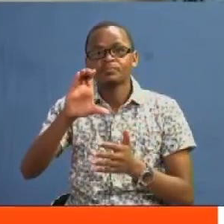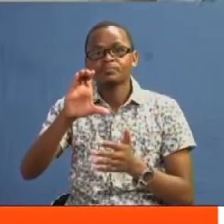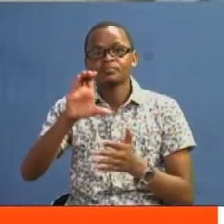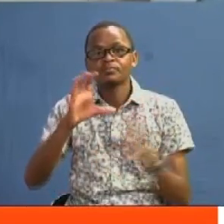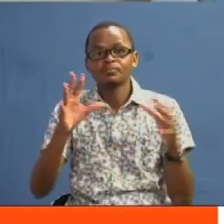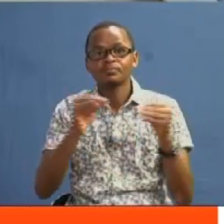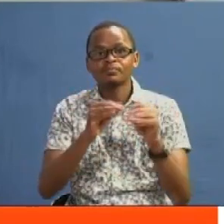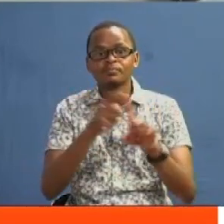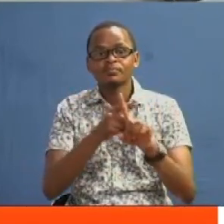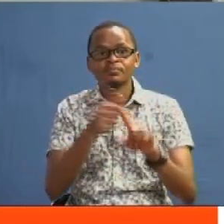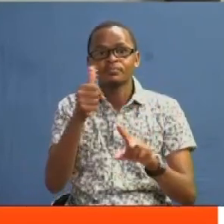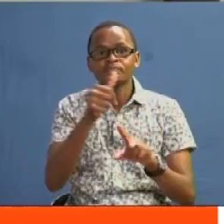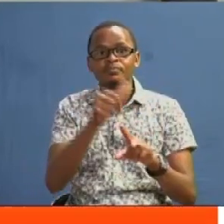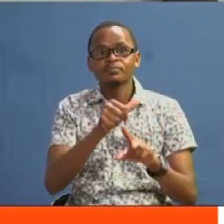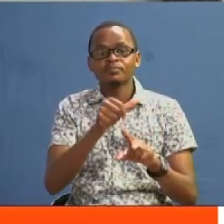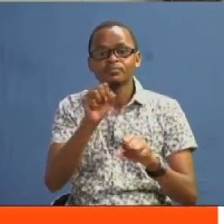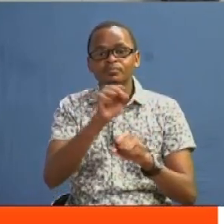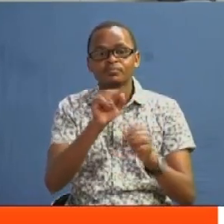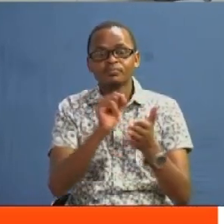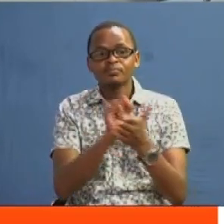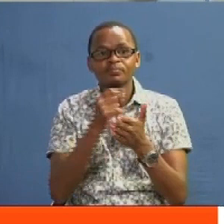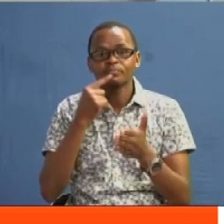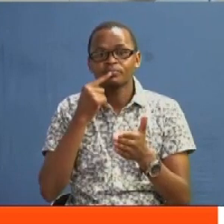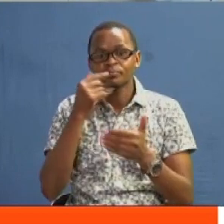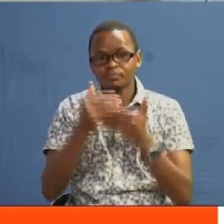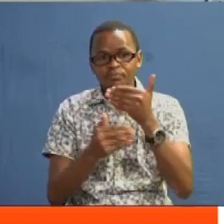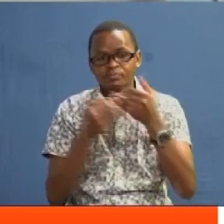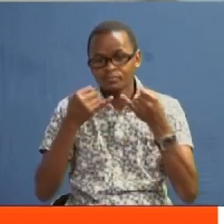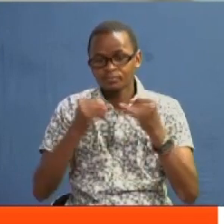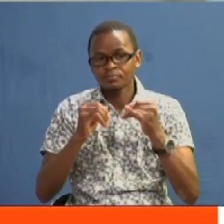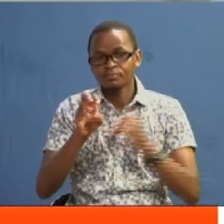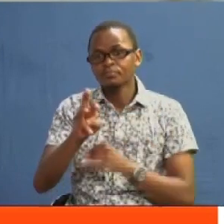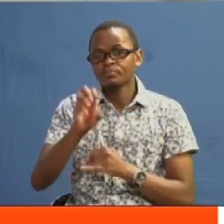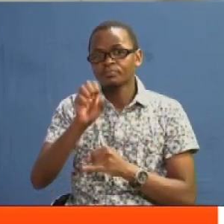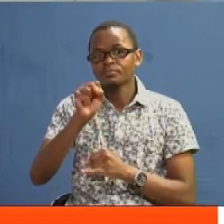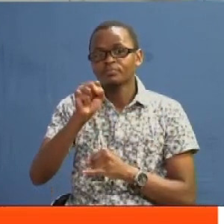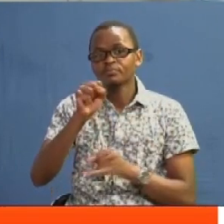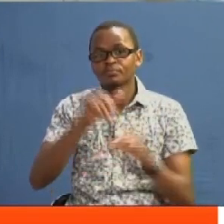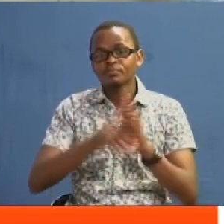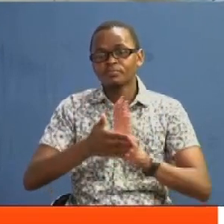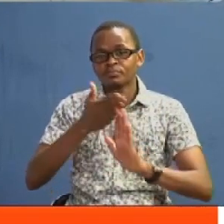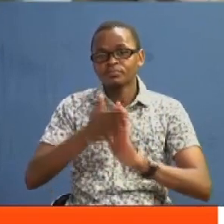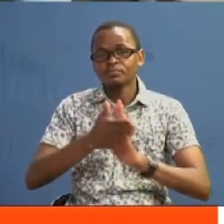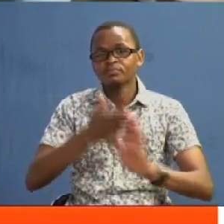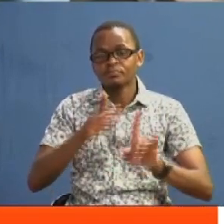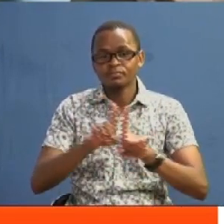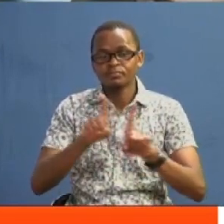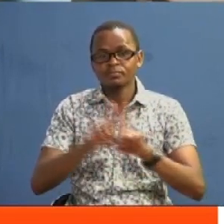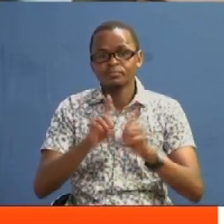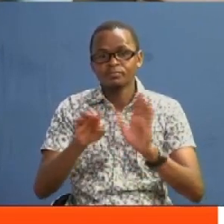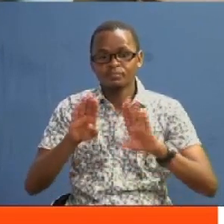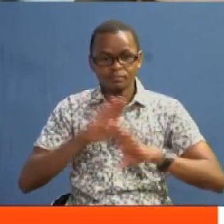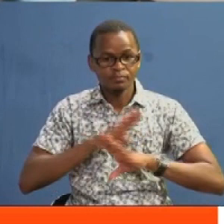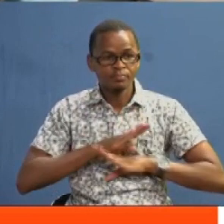opposition from many stakeholders, with the claims that the process of implementation was being driven in hurry, as there was no adequate training